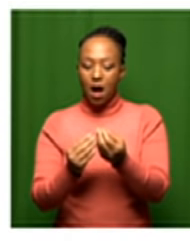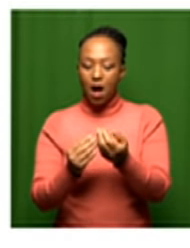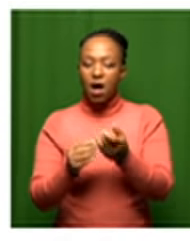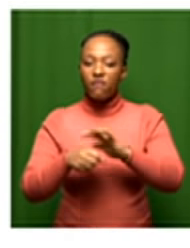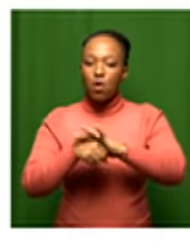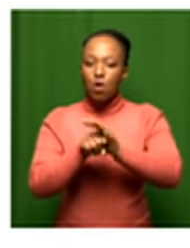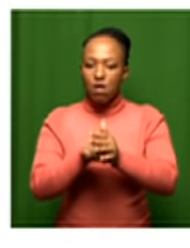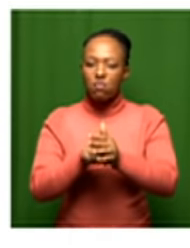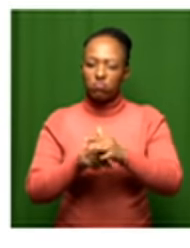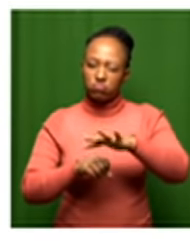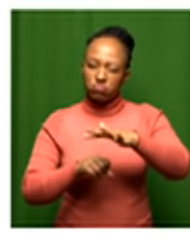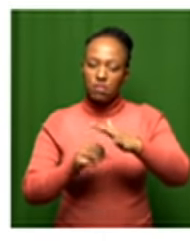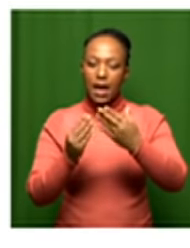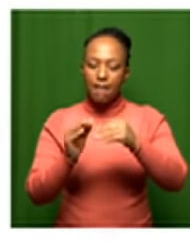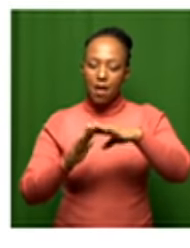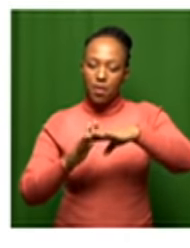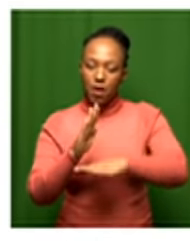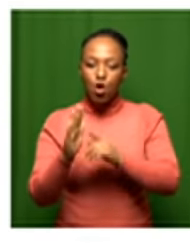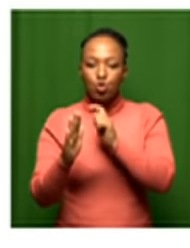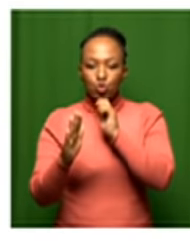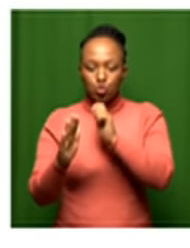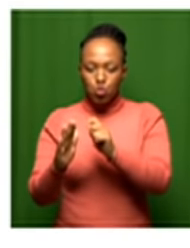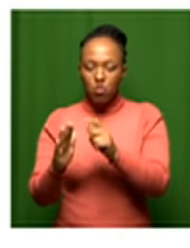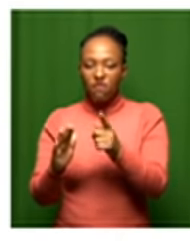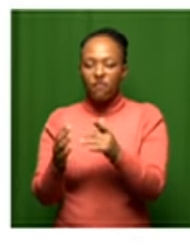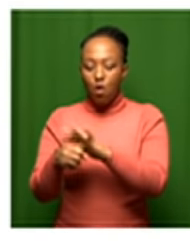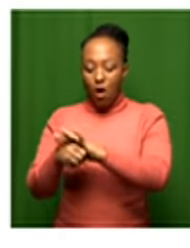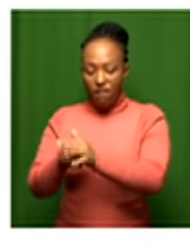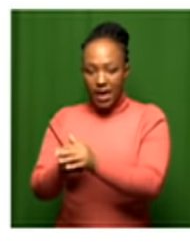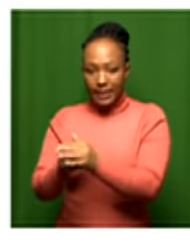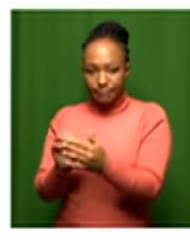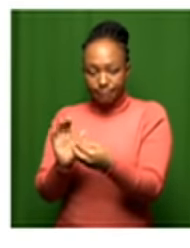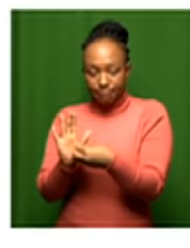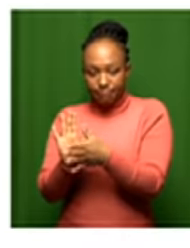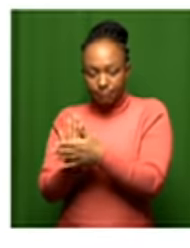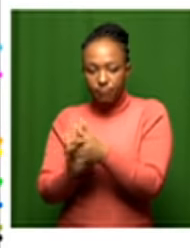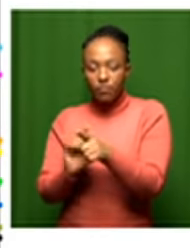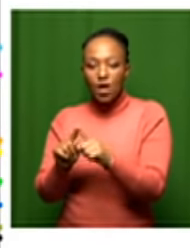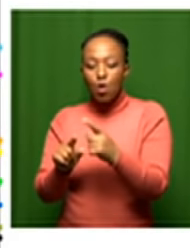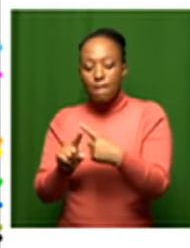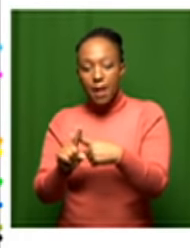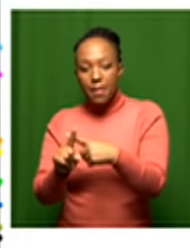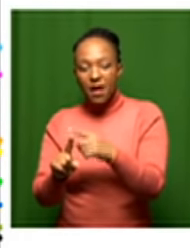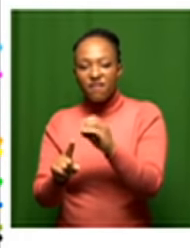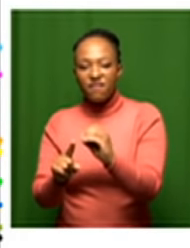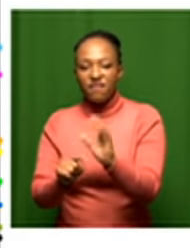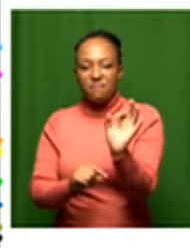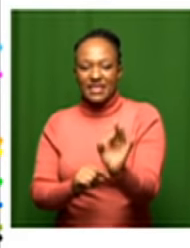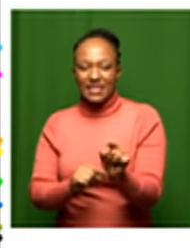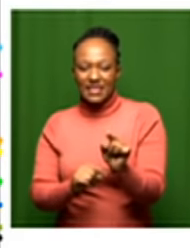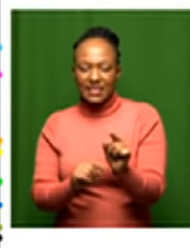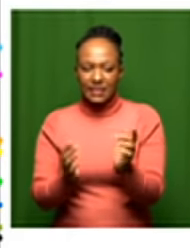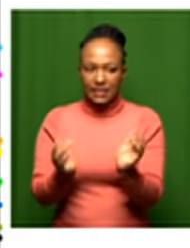an underestimate of the true reflection of the number of infections on the ground. That test positivity rate really